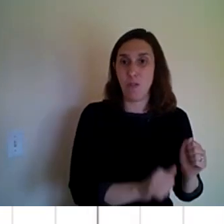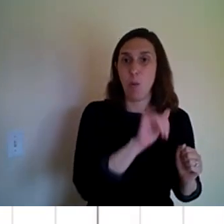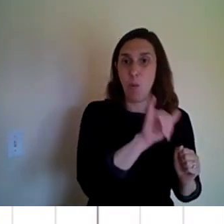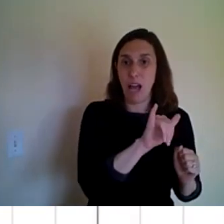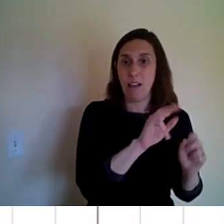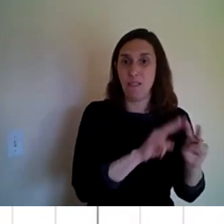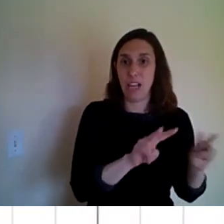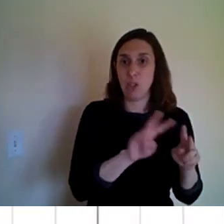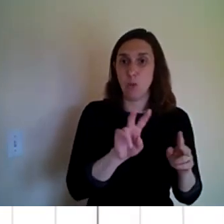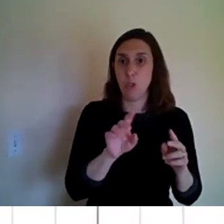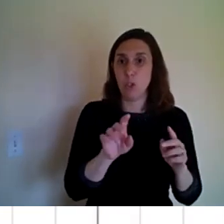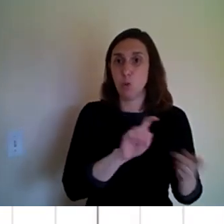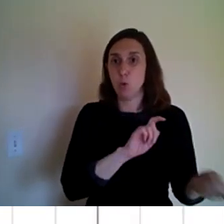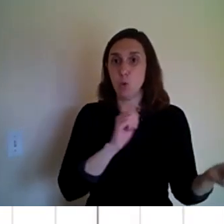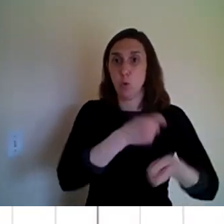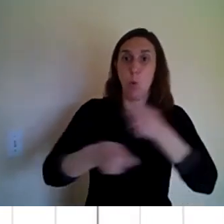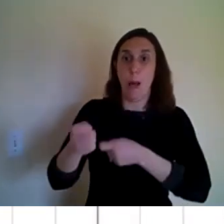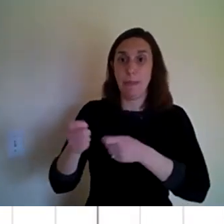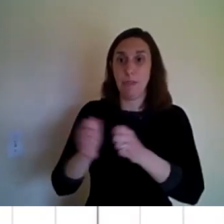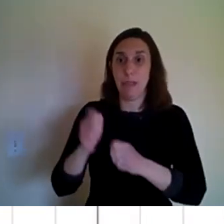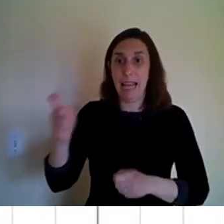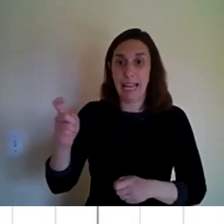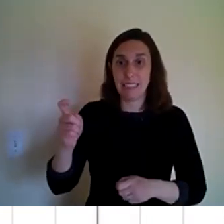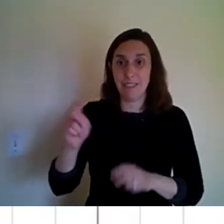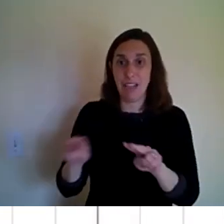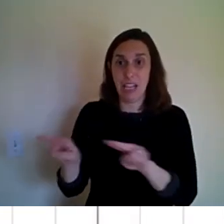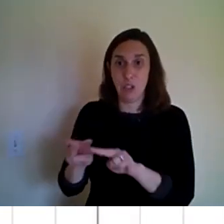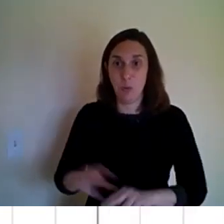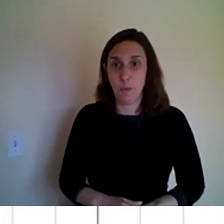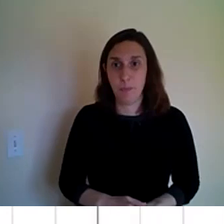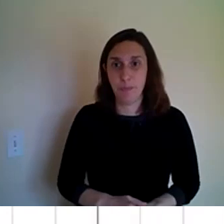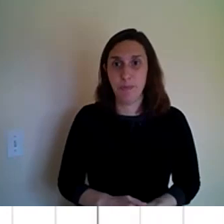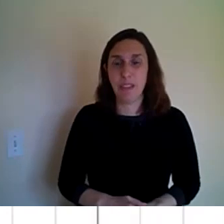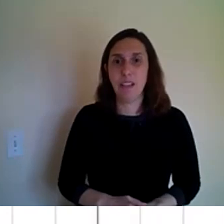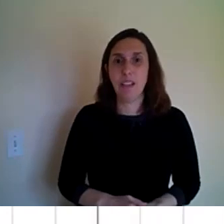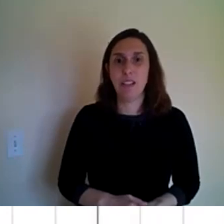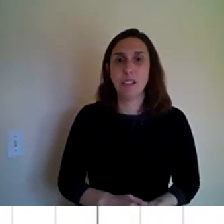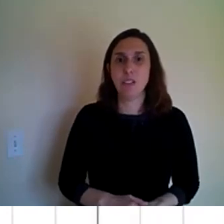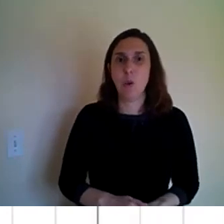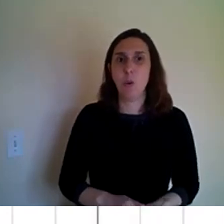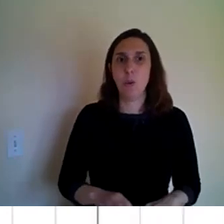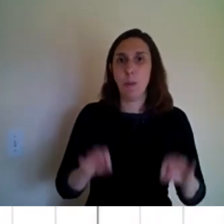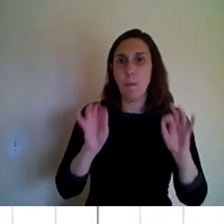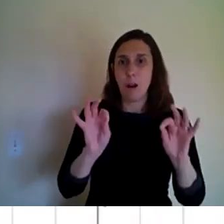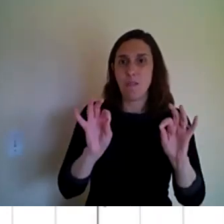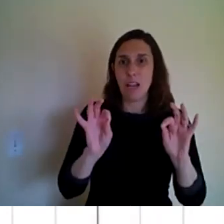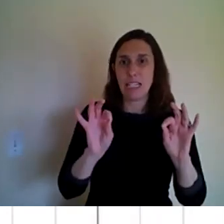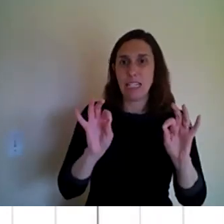the x value, every x value swaps with the y value. So the ideal invertible function is y equals